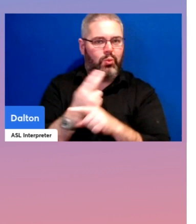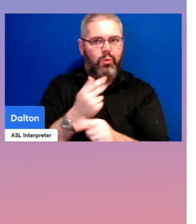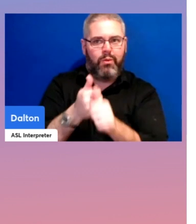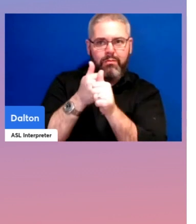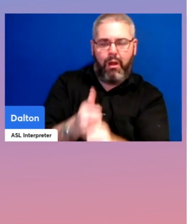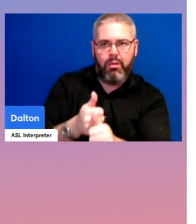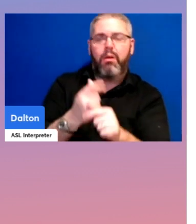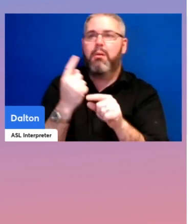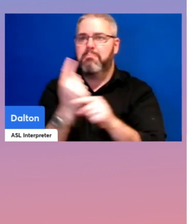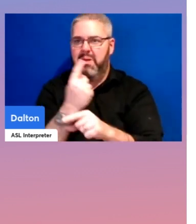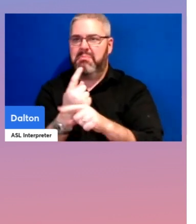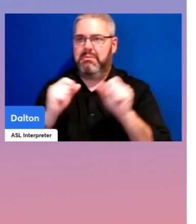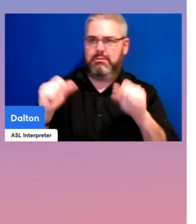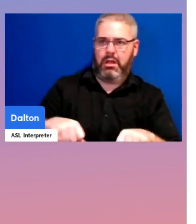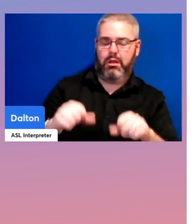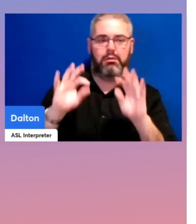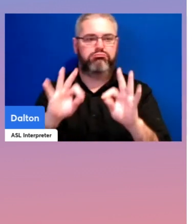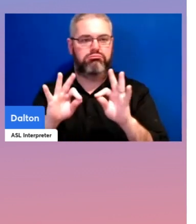correctly.